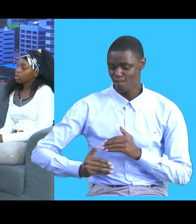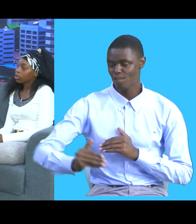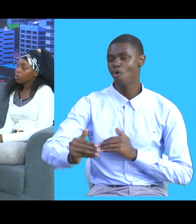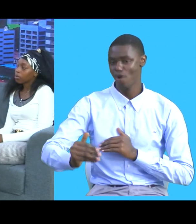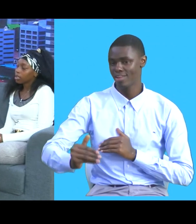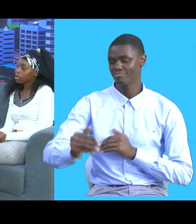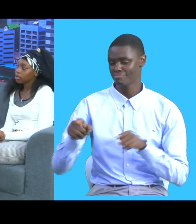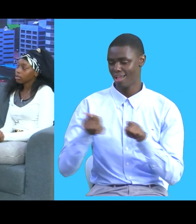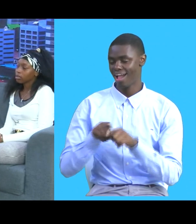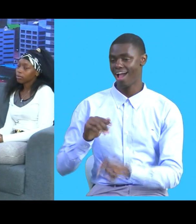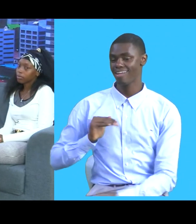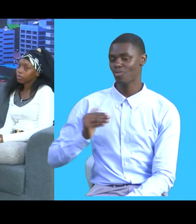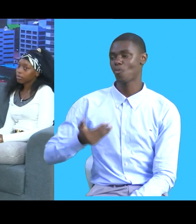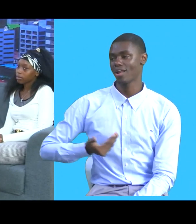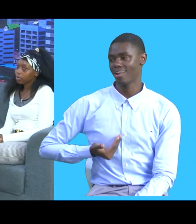as a woman.